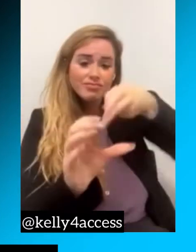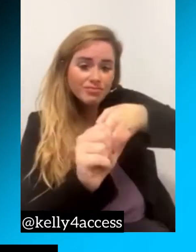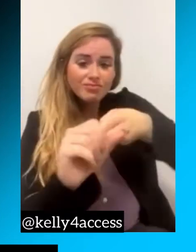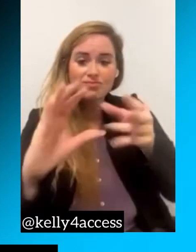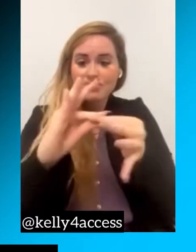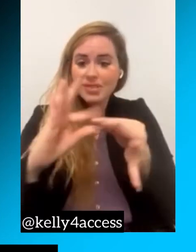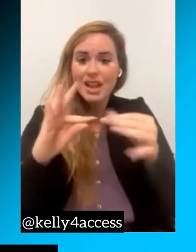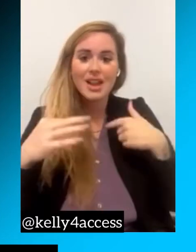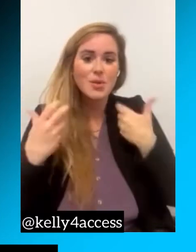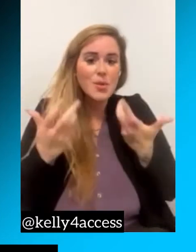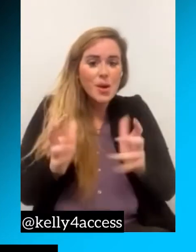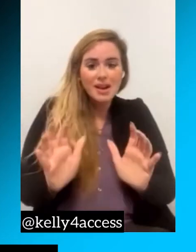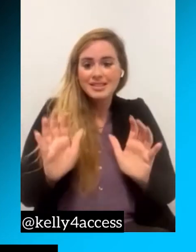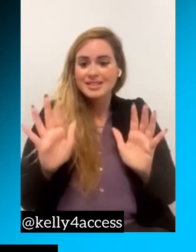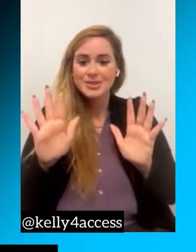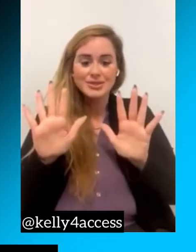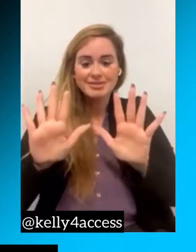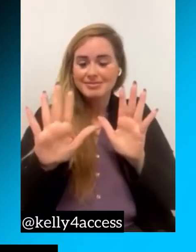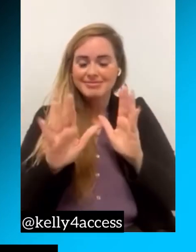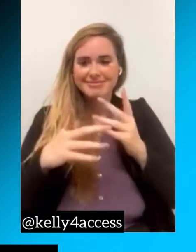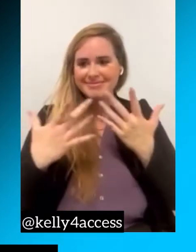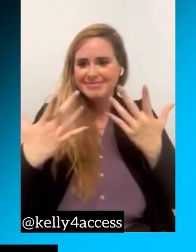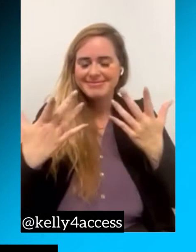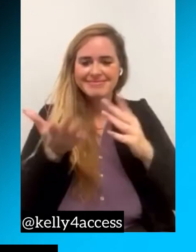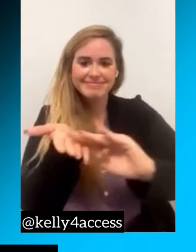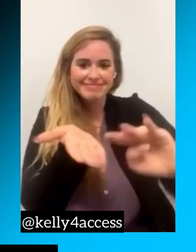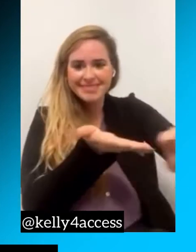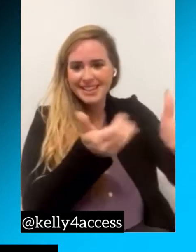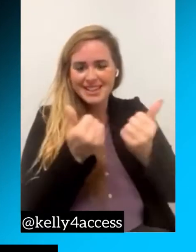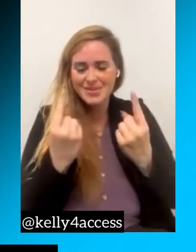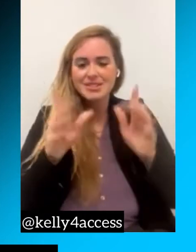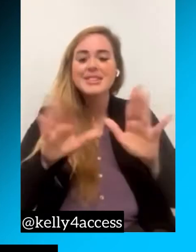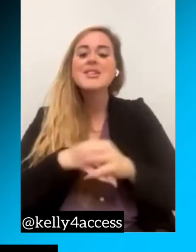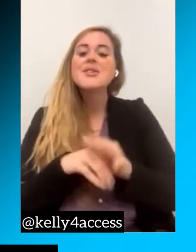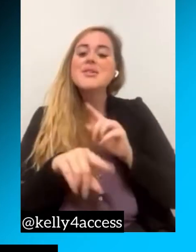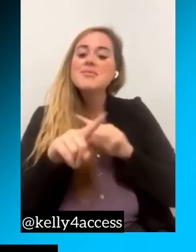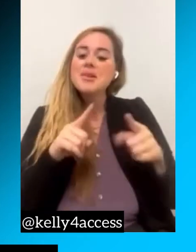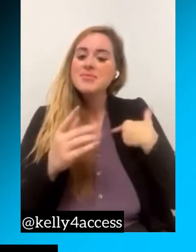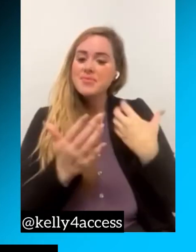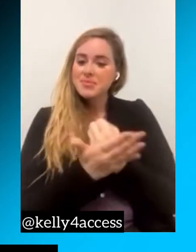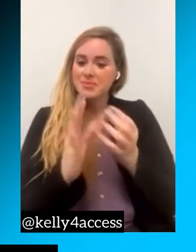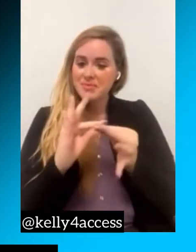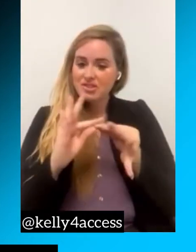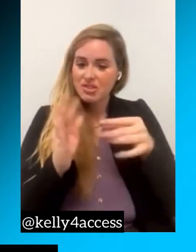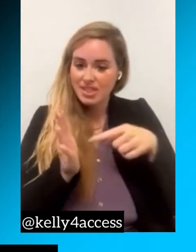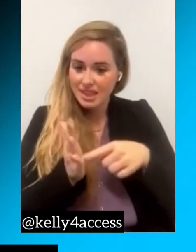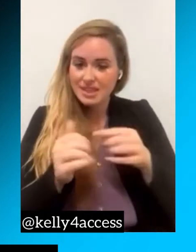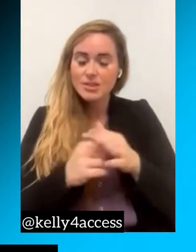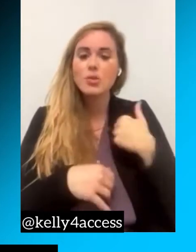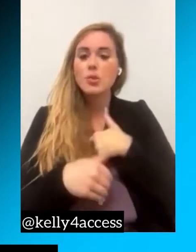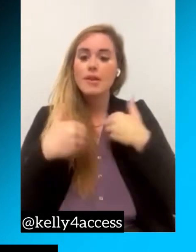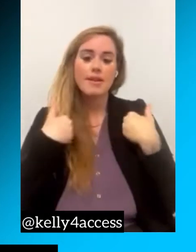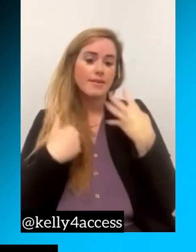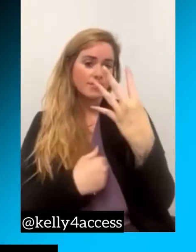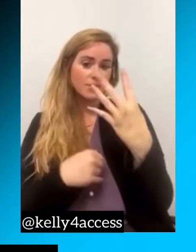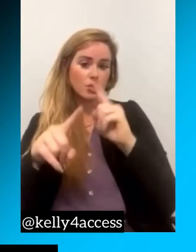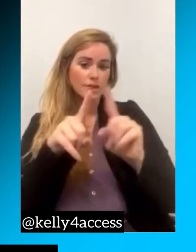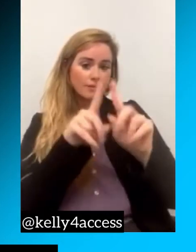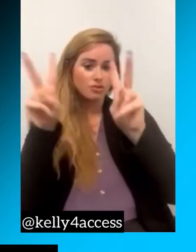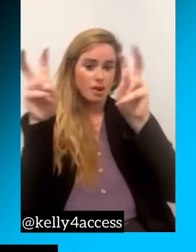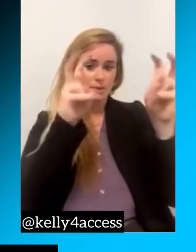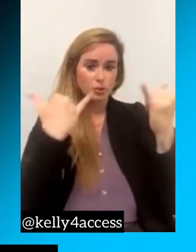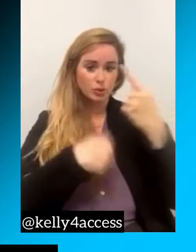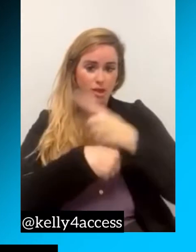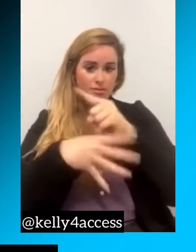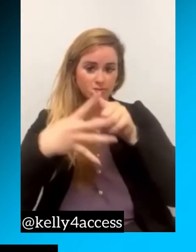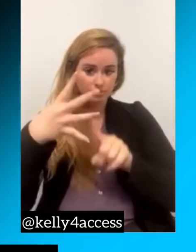exclude anyone. I will say this though, we do have kind of like 4 topics that we're going to cover today. We'll